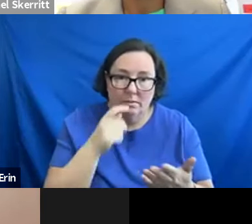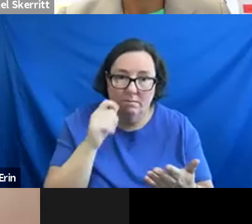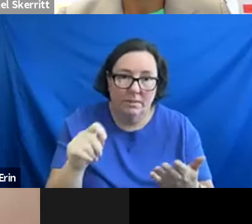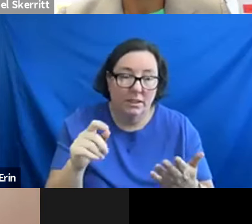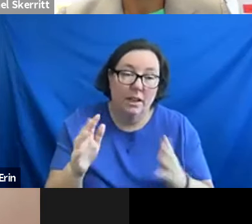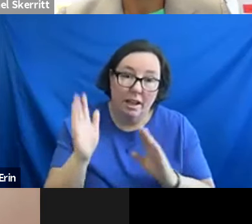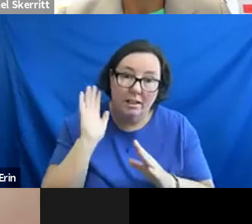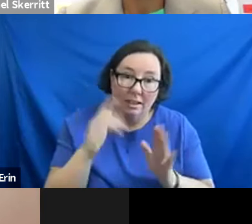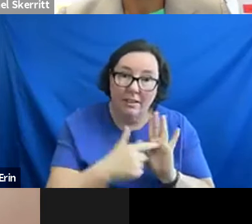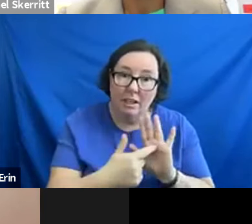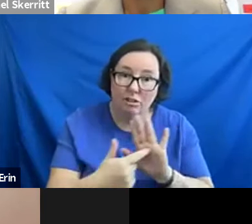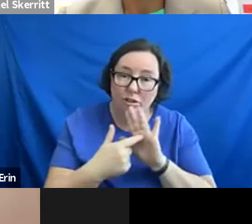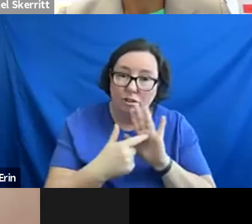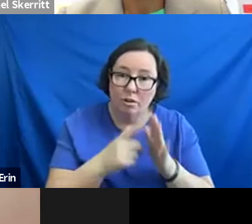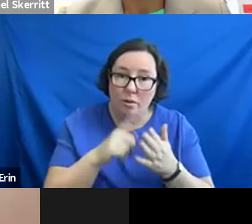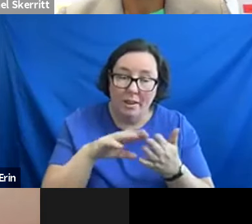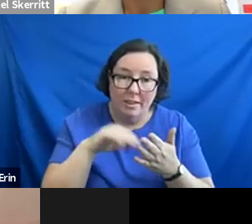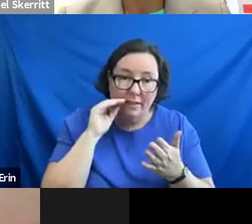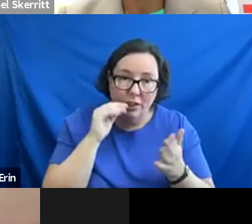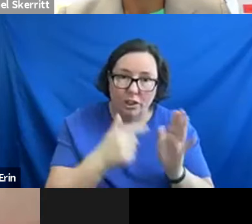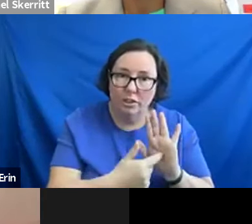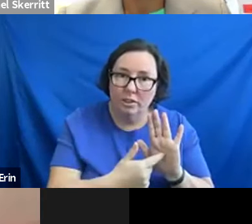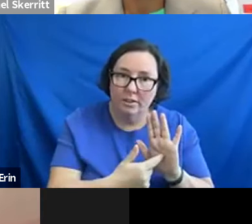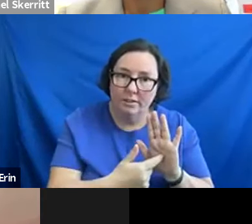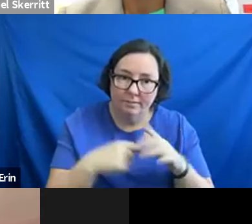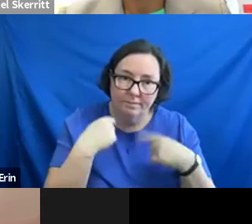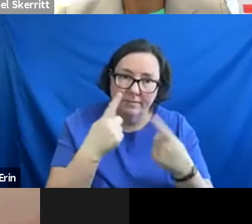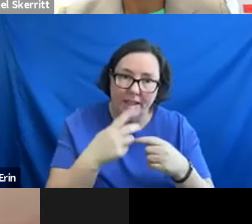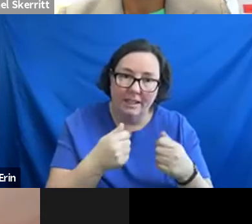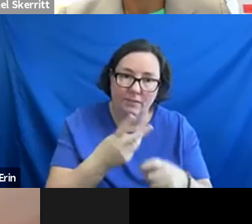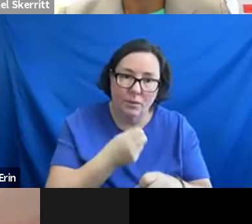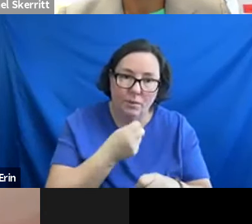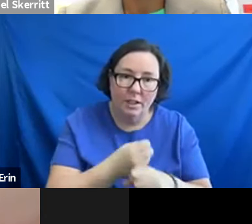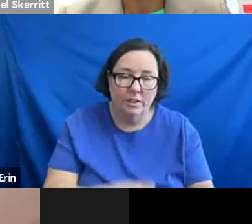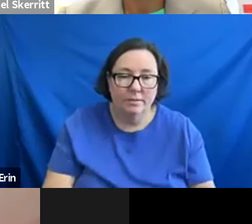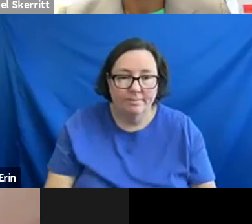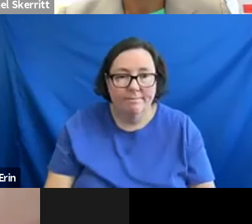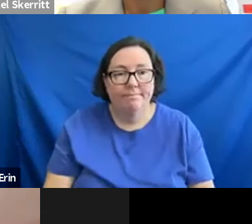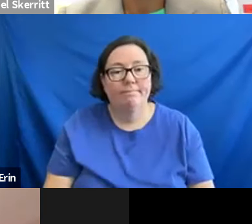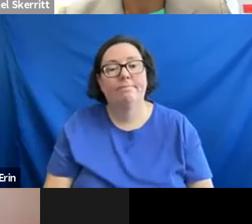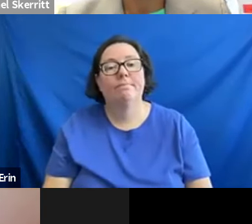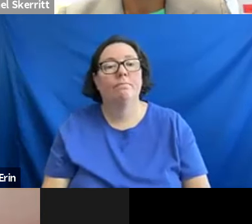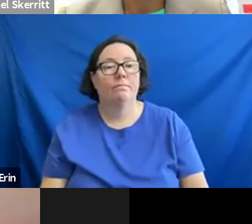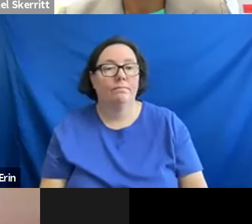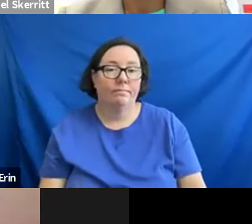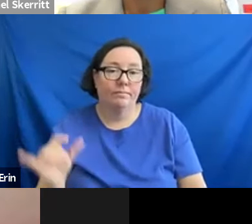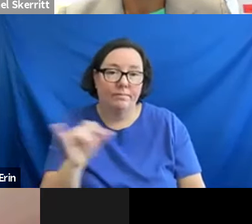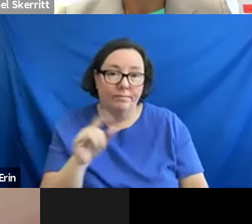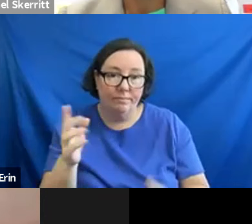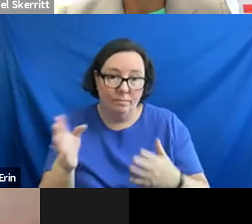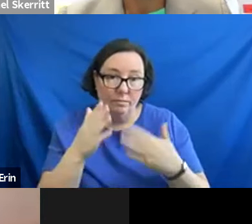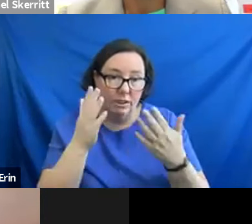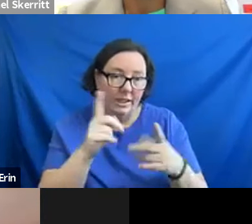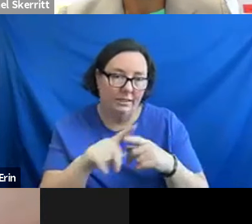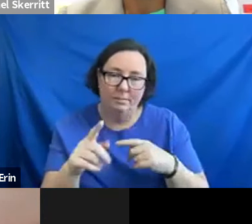they demonstrate what they have learned over the last few years in a manner that you've suggested. We're